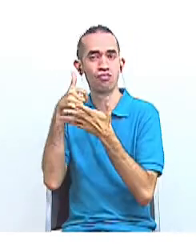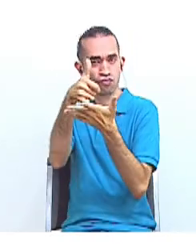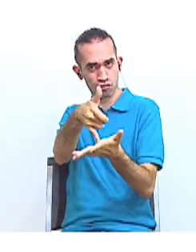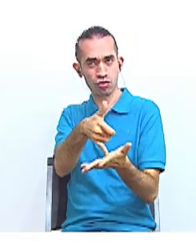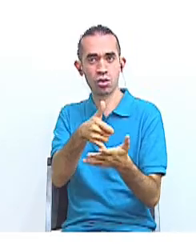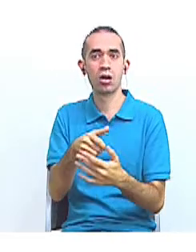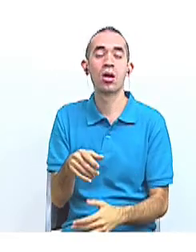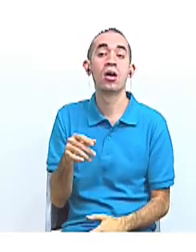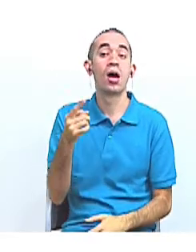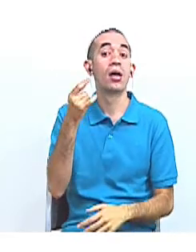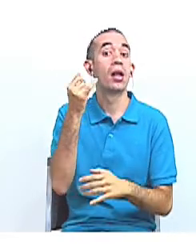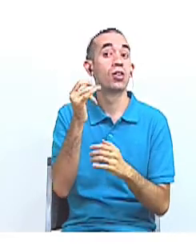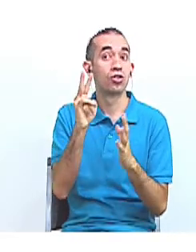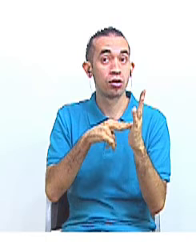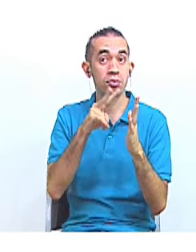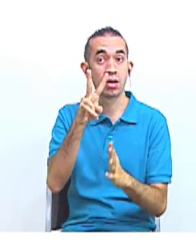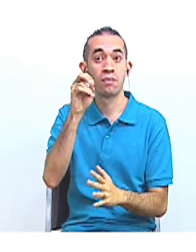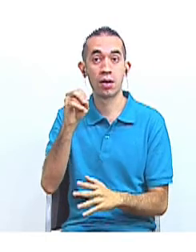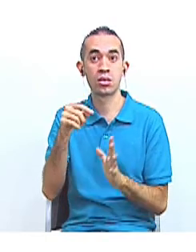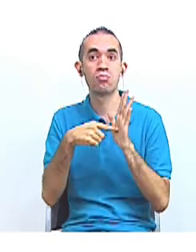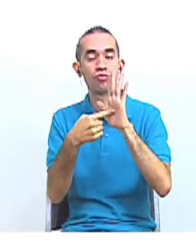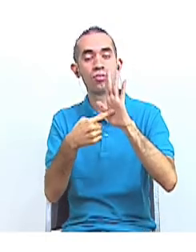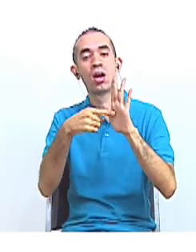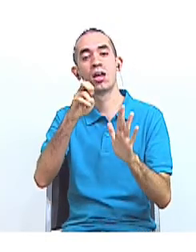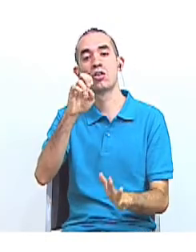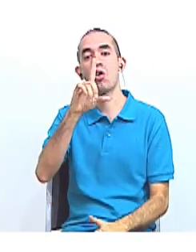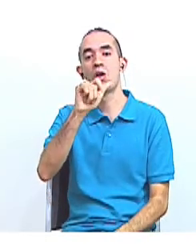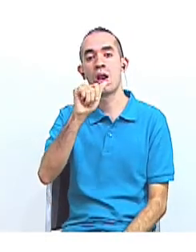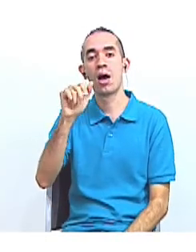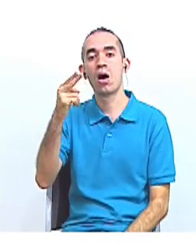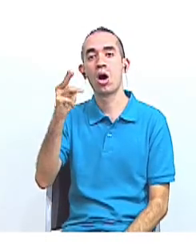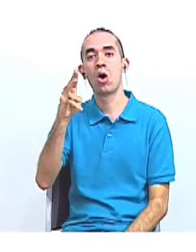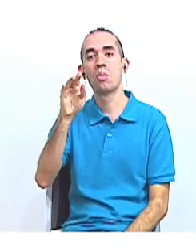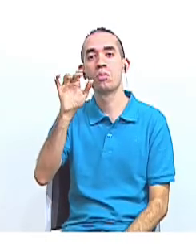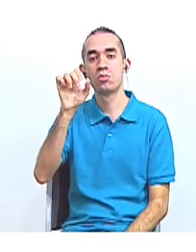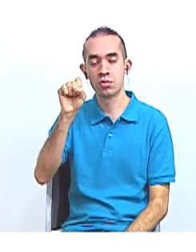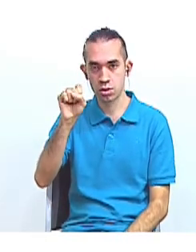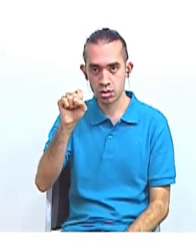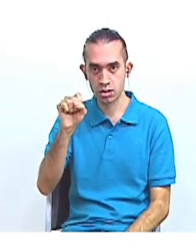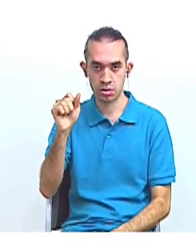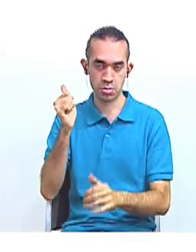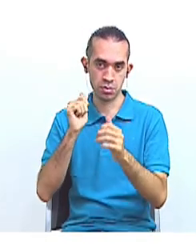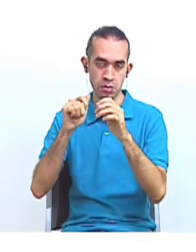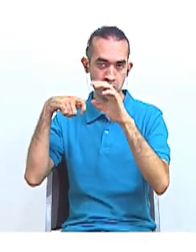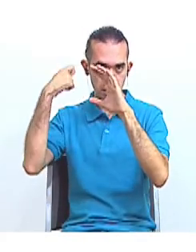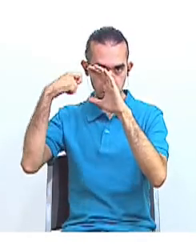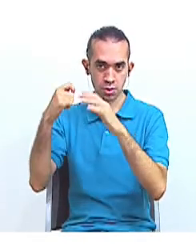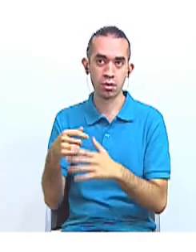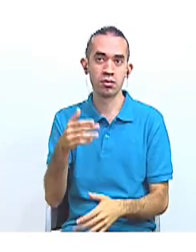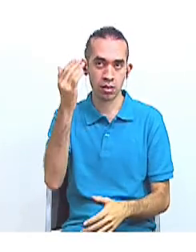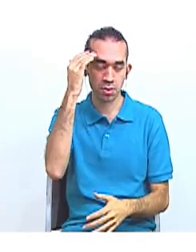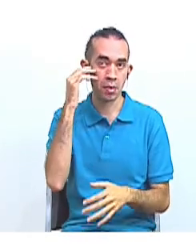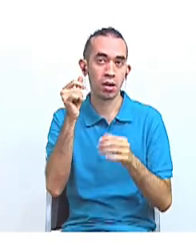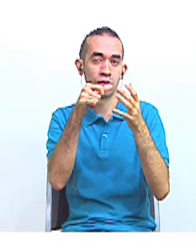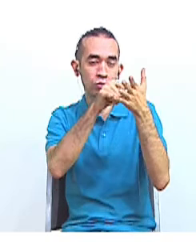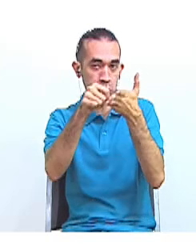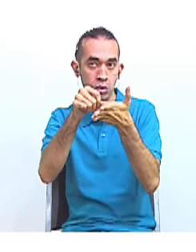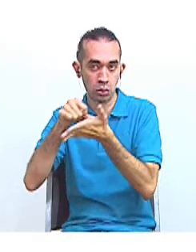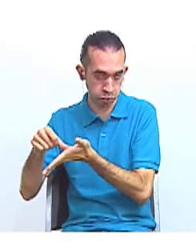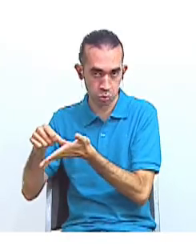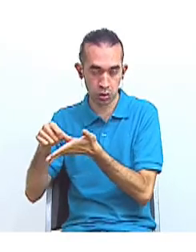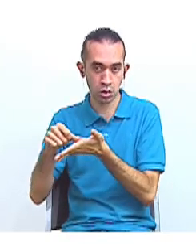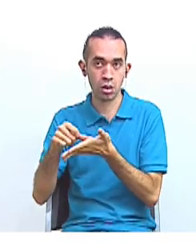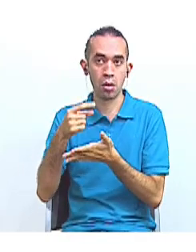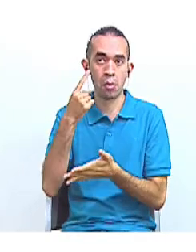to pay attention to the different phrases that are underlined. When she was 11, at the age of 13, and in